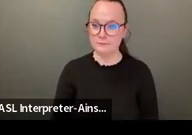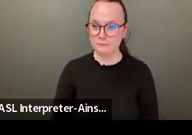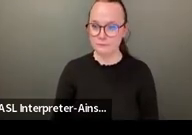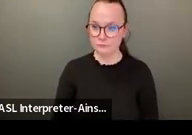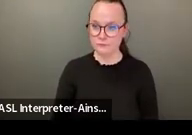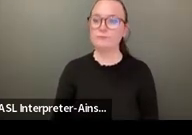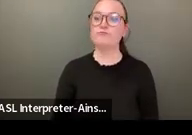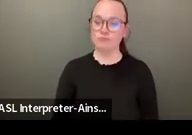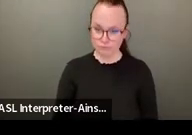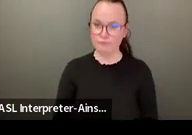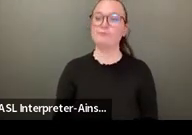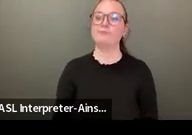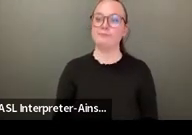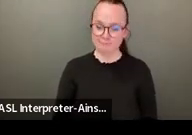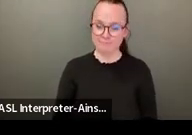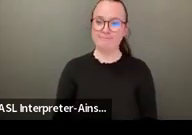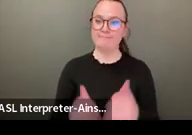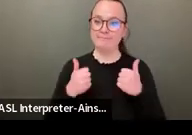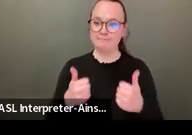Right.